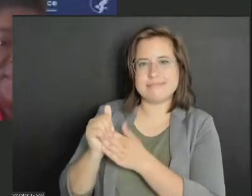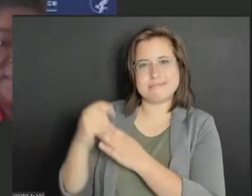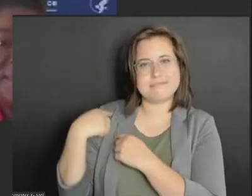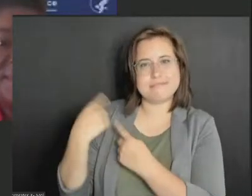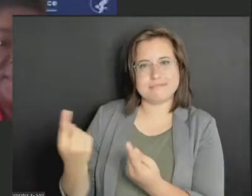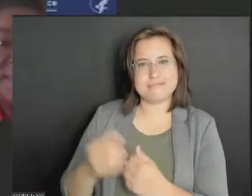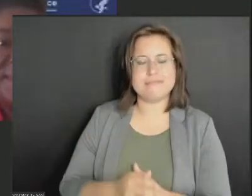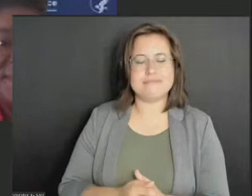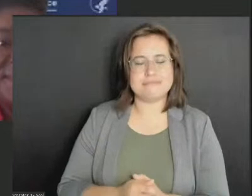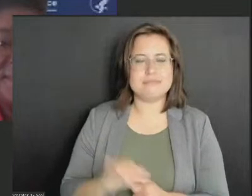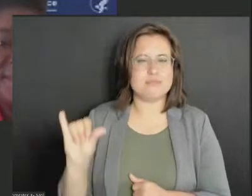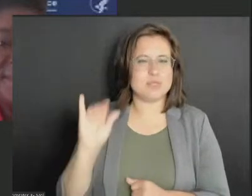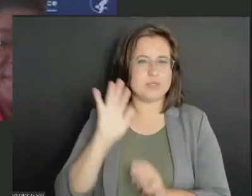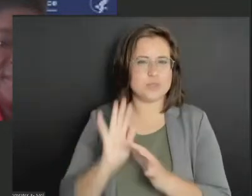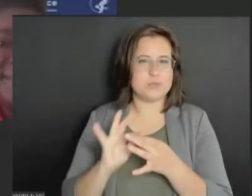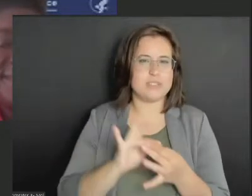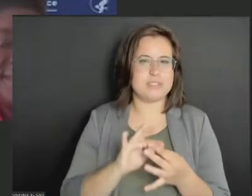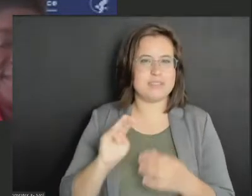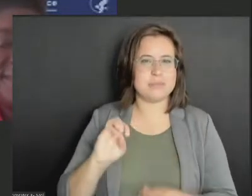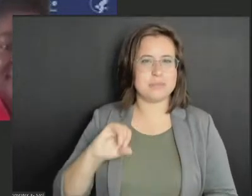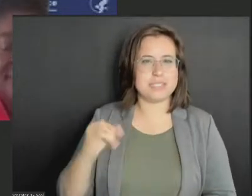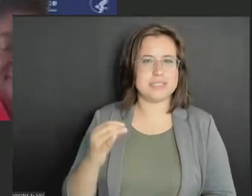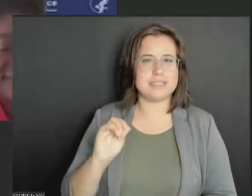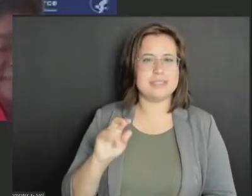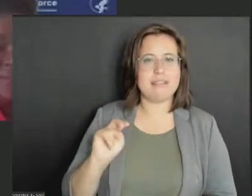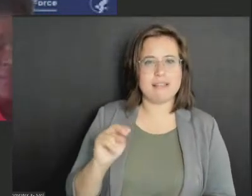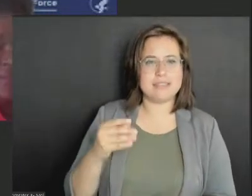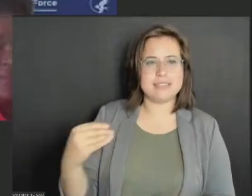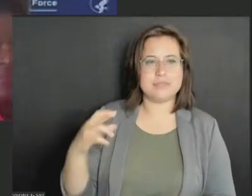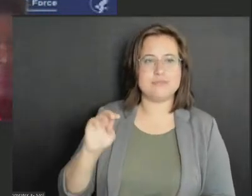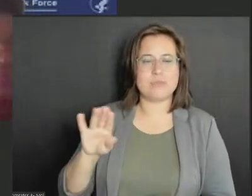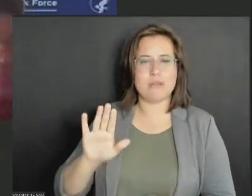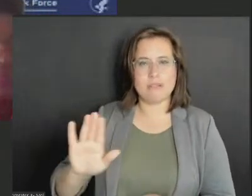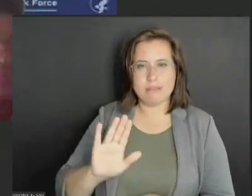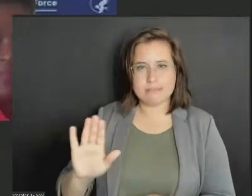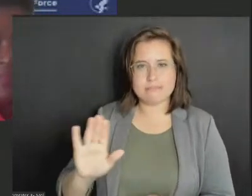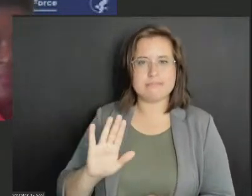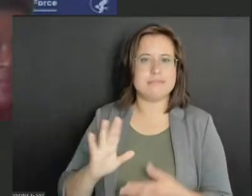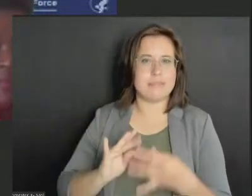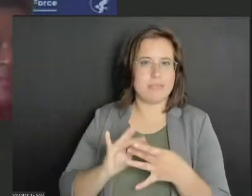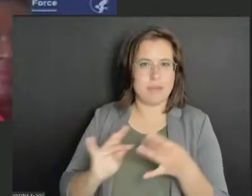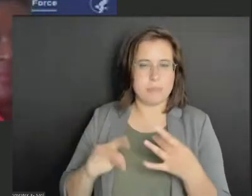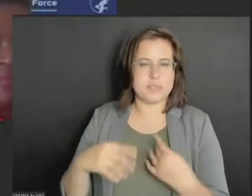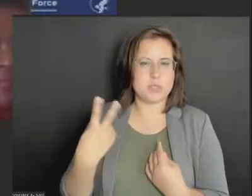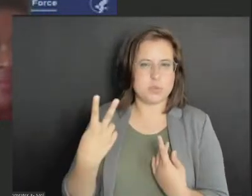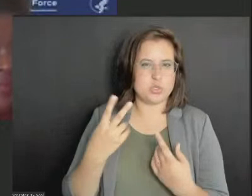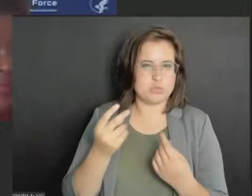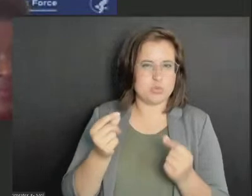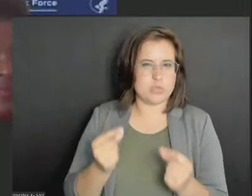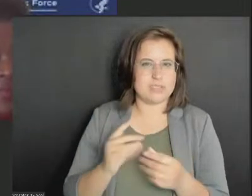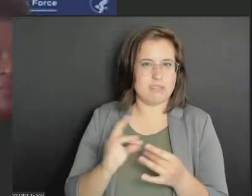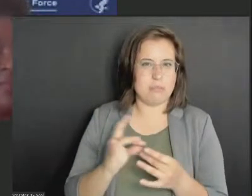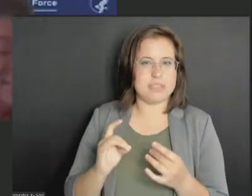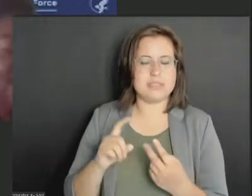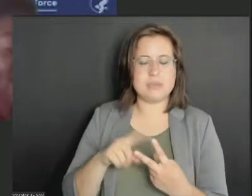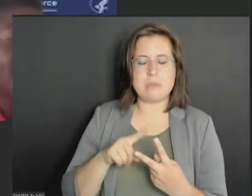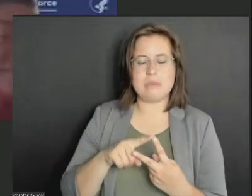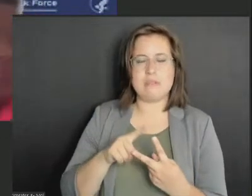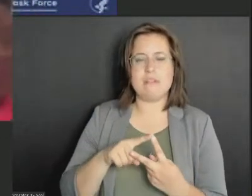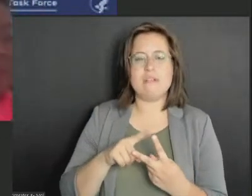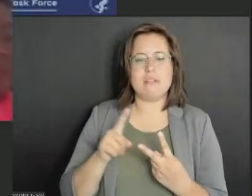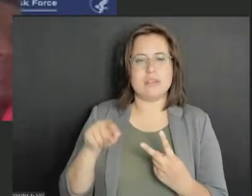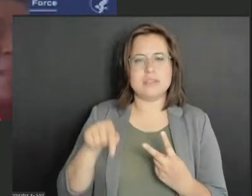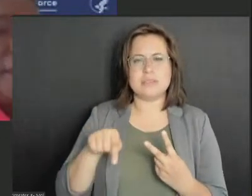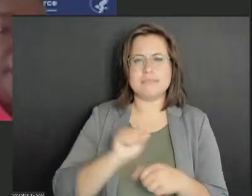build on Ms. Johnson's and Mr. Watt's comments for two quick comments. One is, coming into this